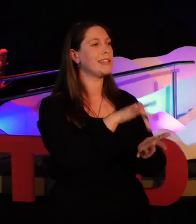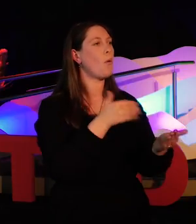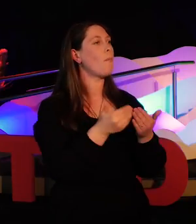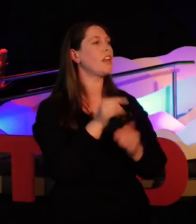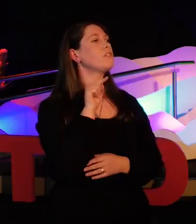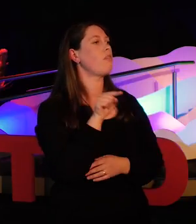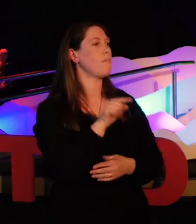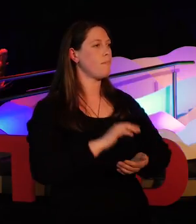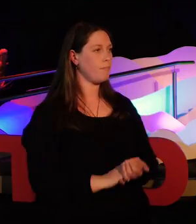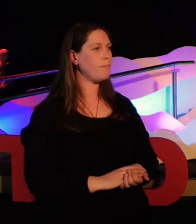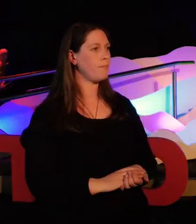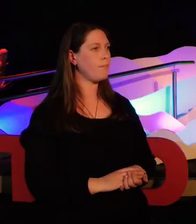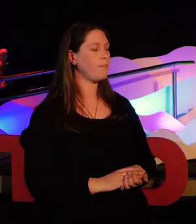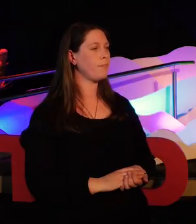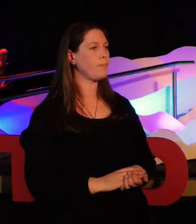really matters.